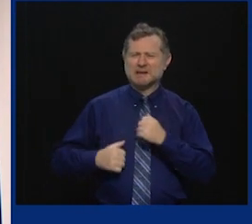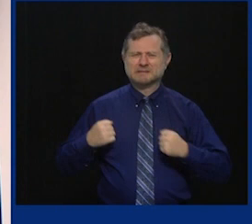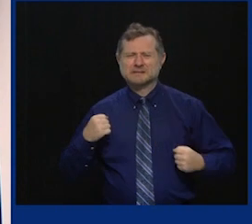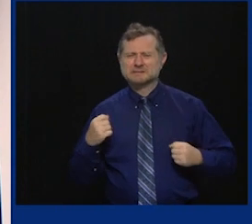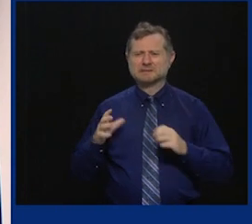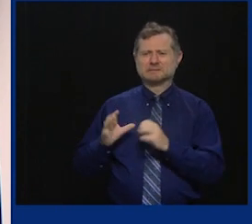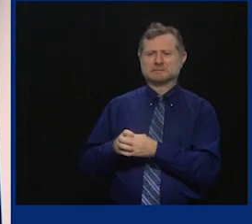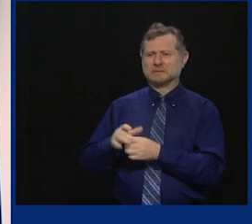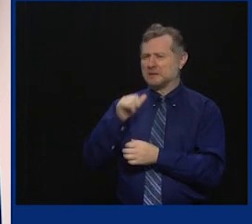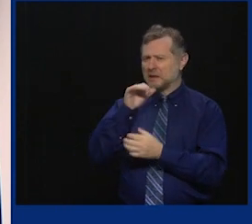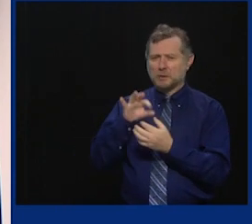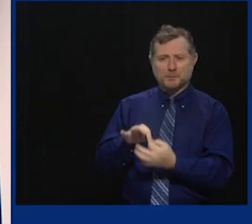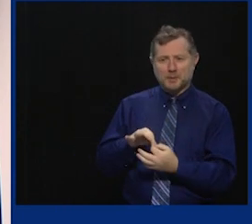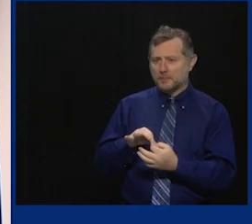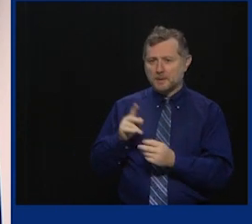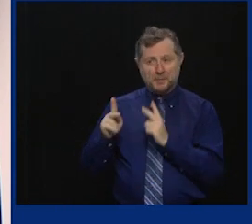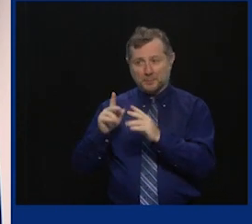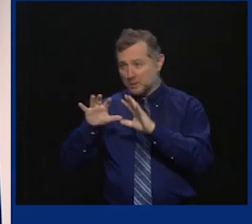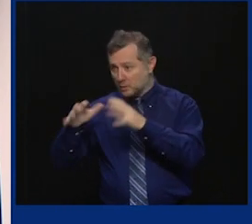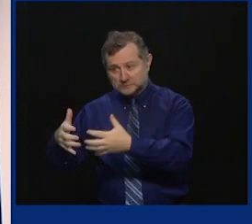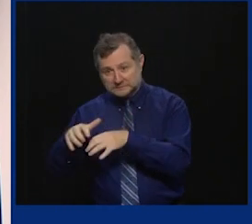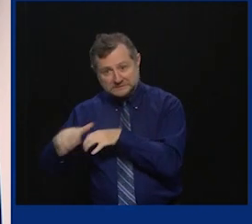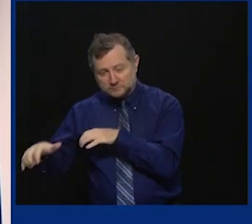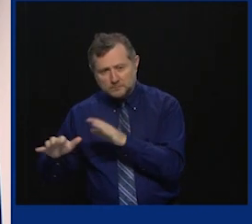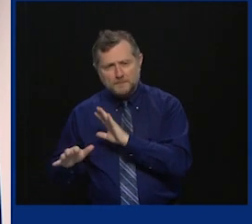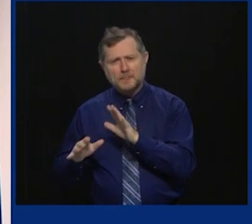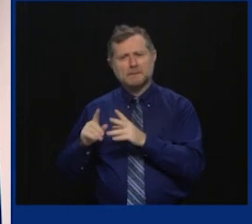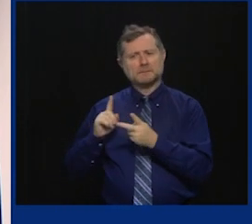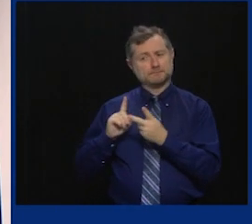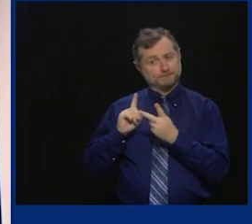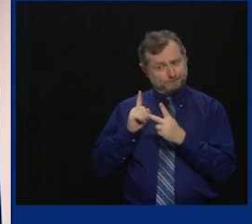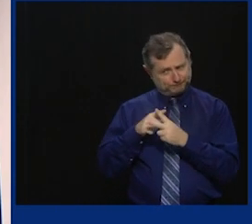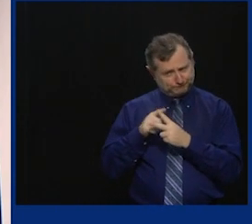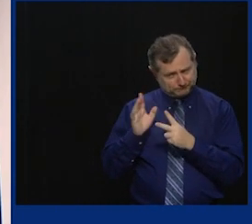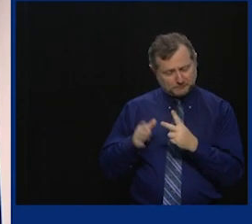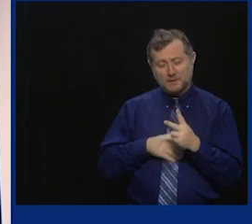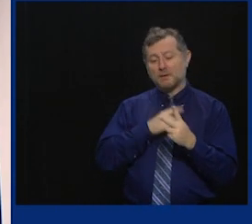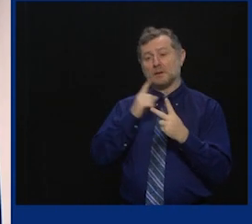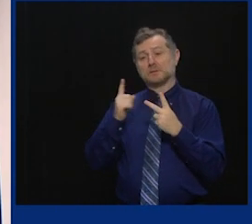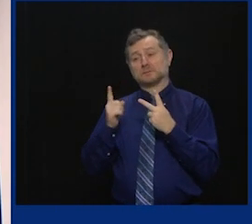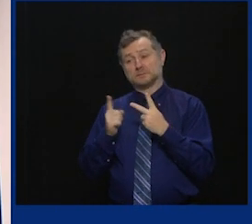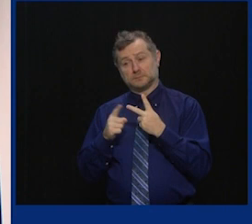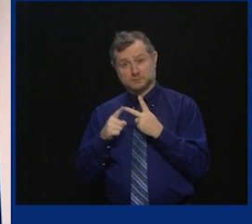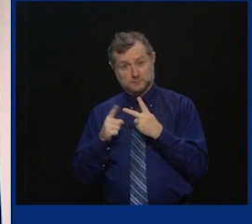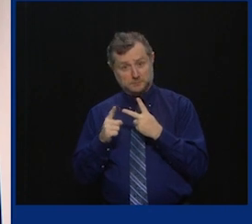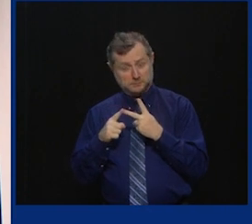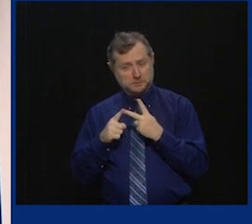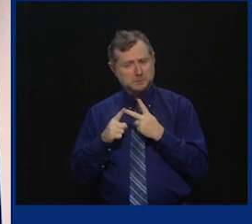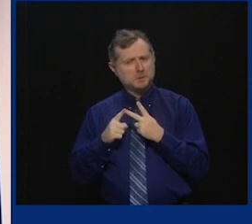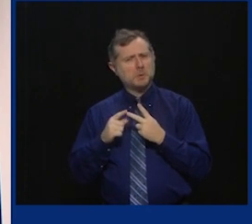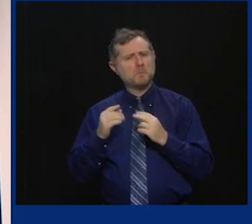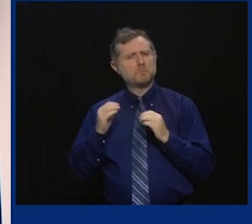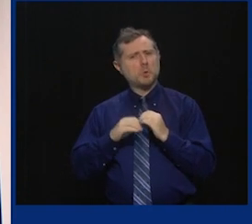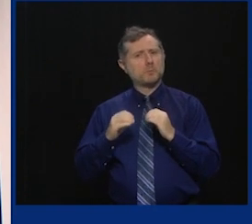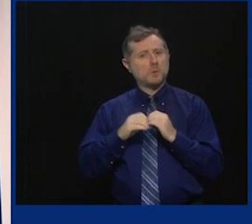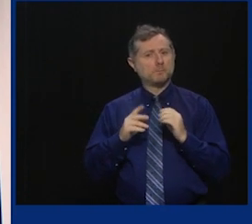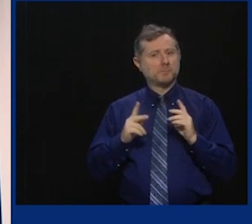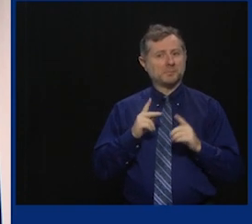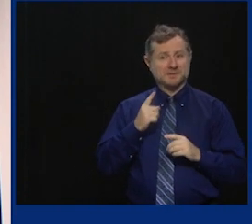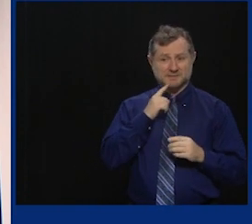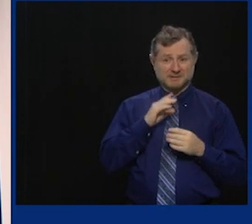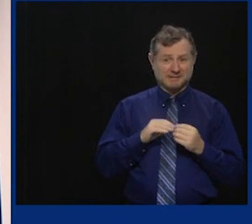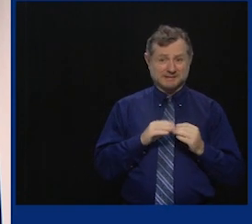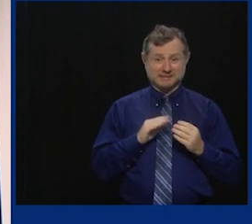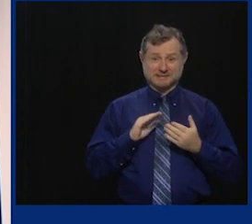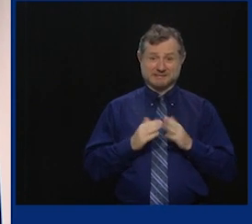That's number one. Number two, many, an increasing number are stating that the city is not really equipped